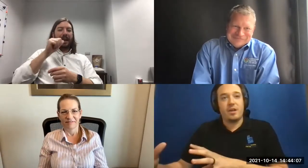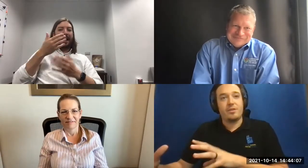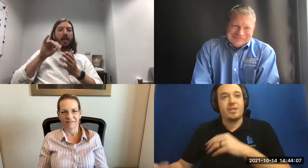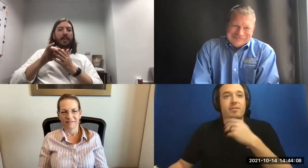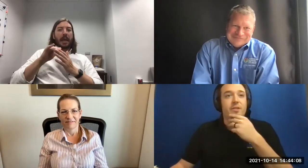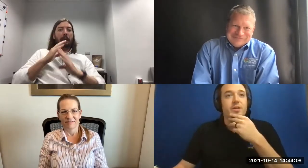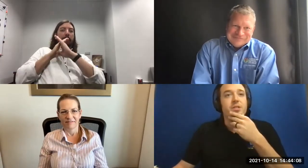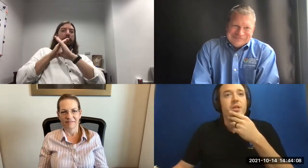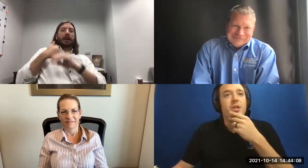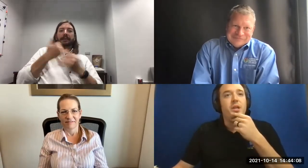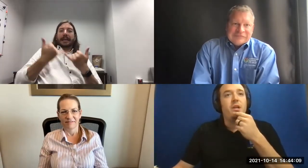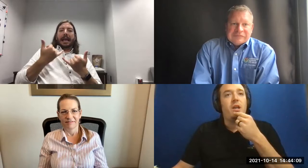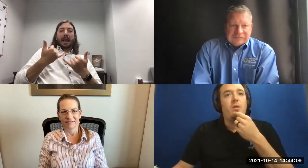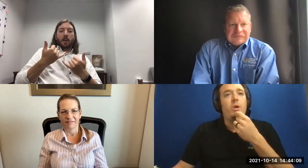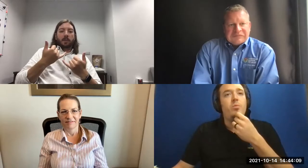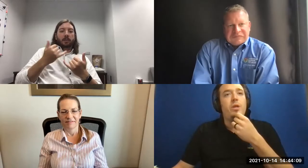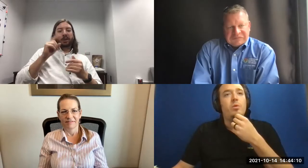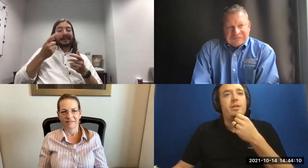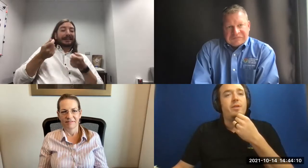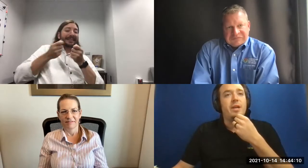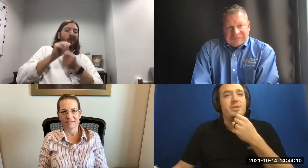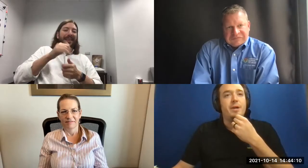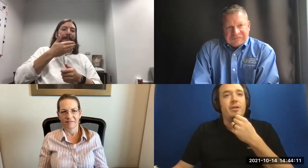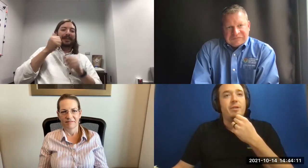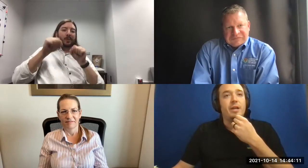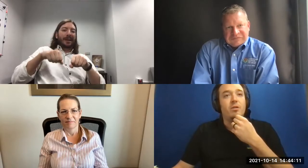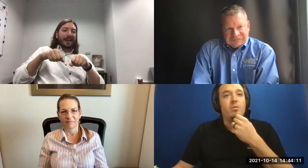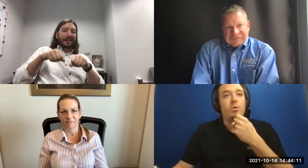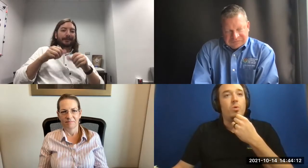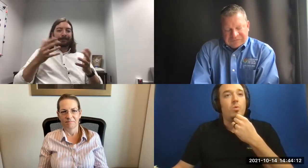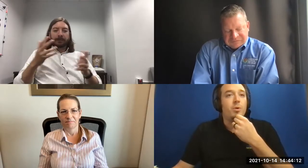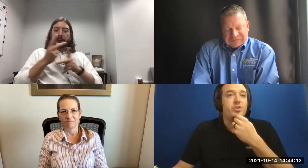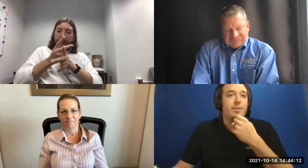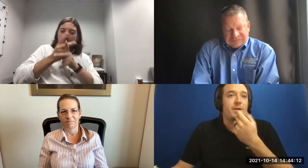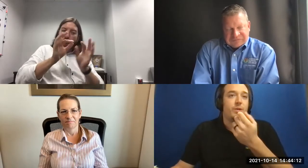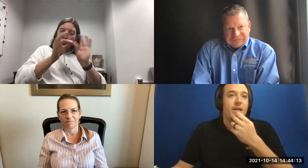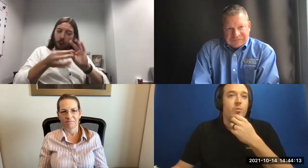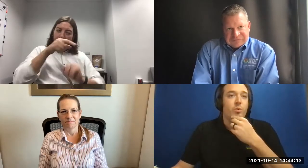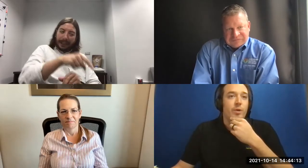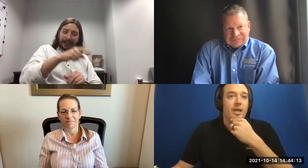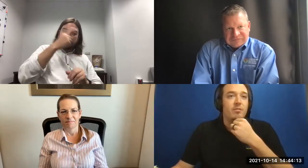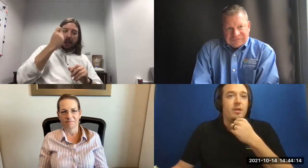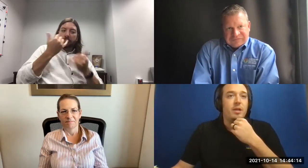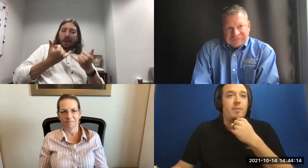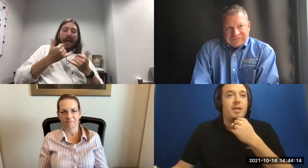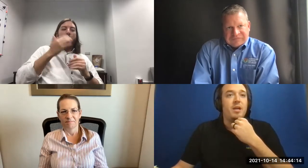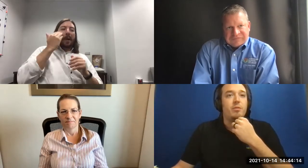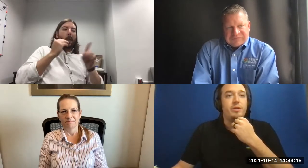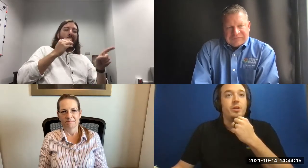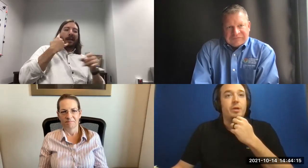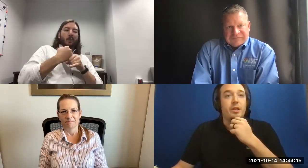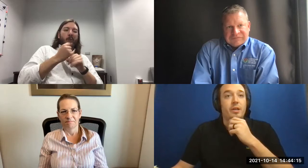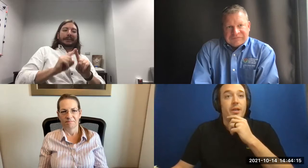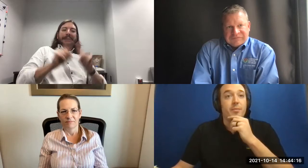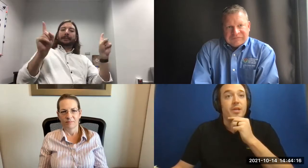get to the other side of things. And we don't need to view that as a barrier for now. We'll approach that the best we can with what we have and be careful